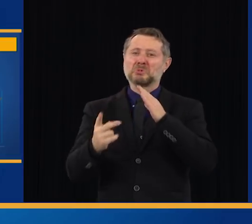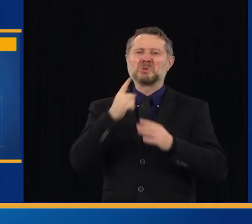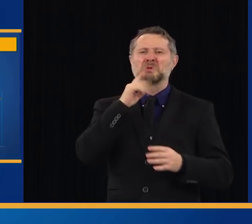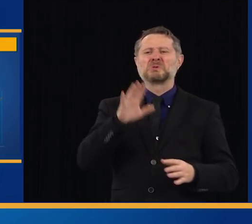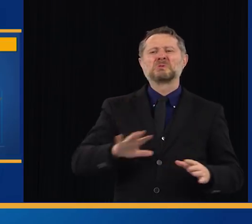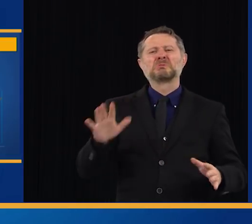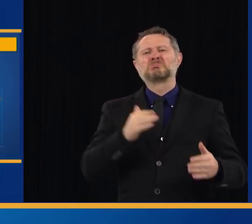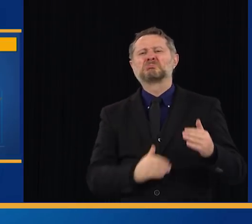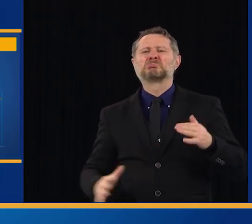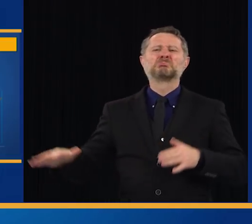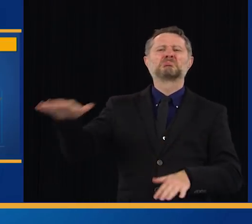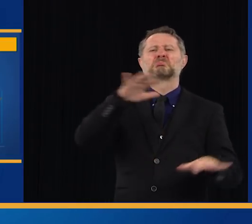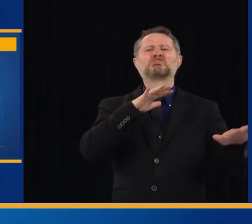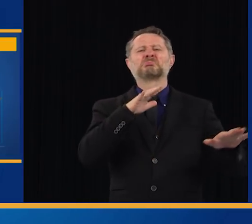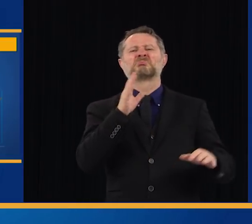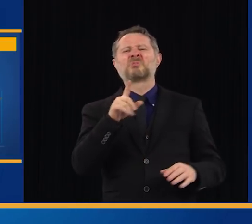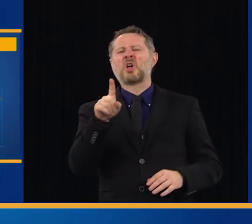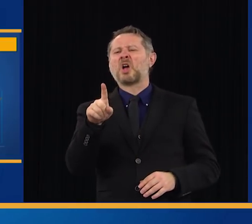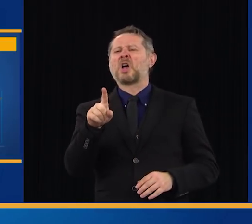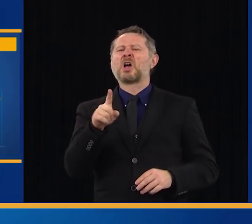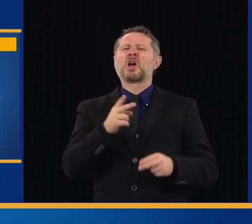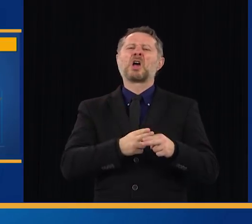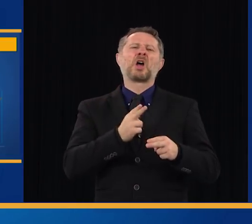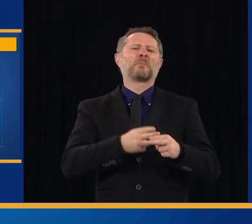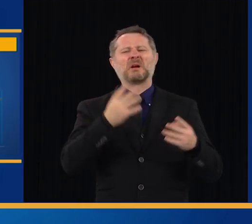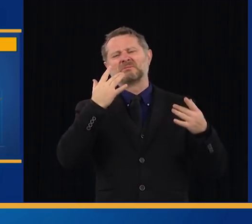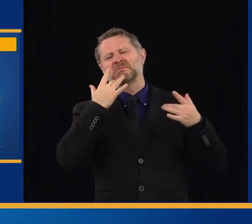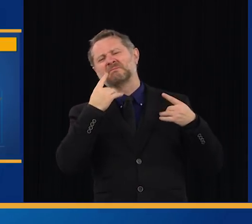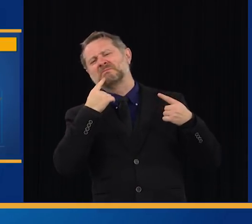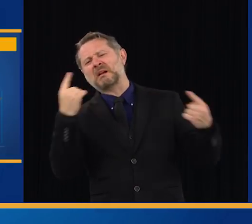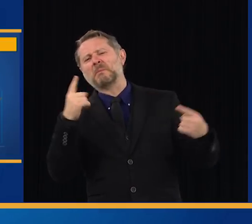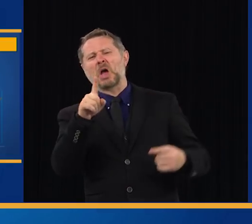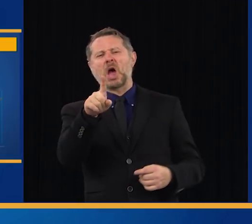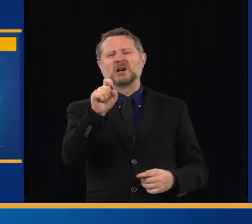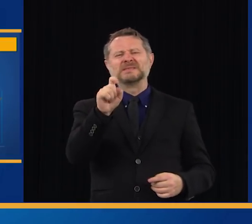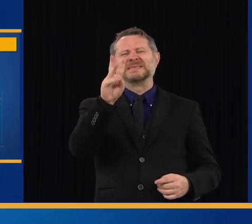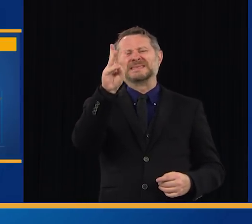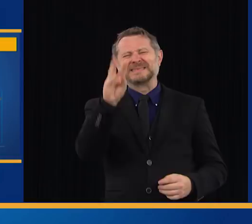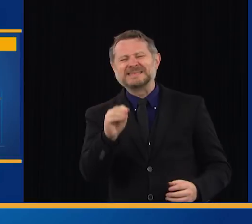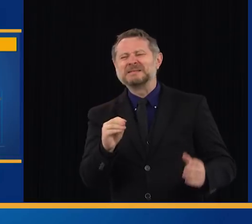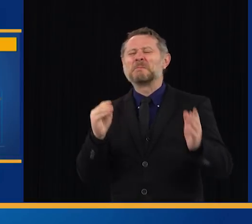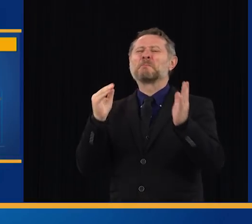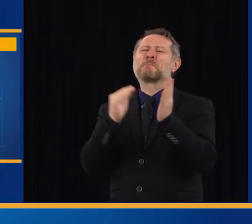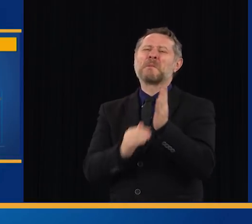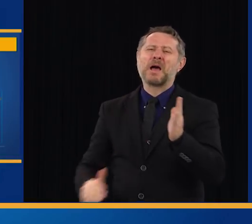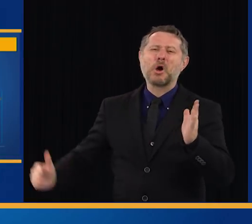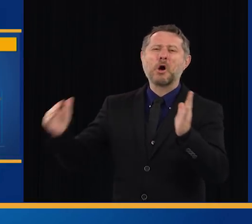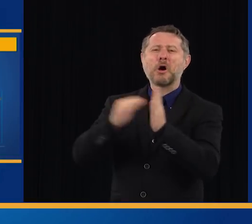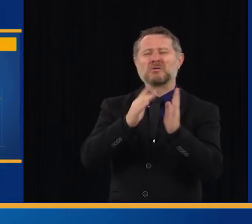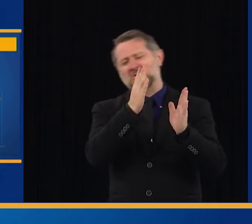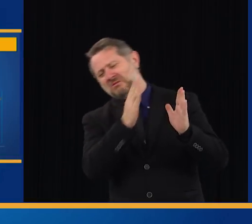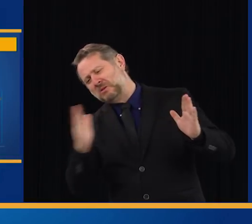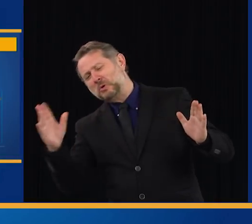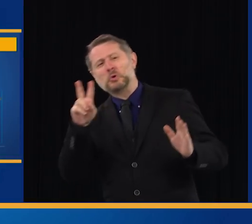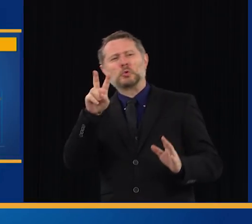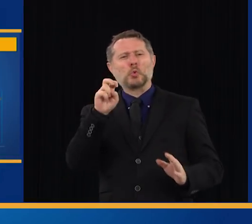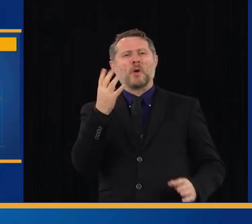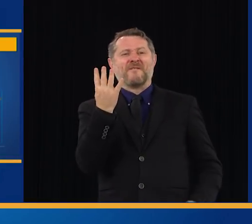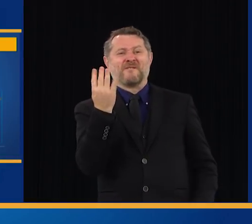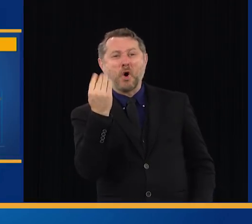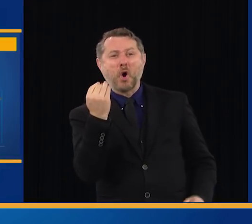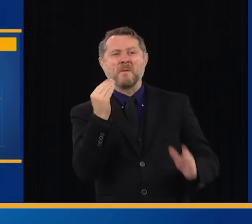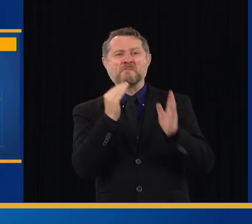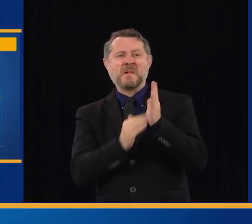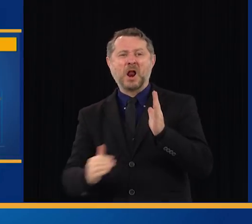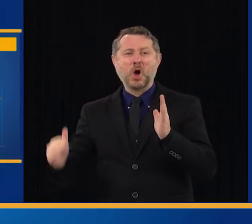source, 160 million to 214 million people infected, they were projecting. That was only